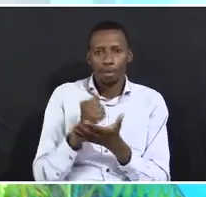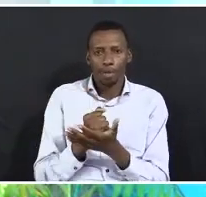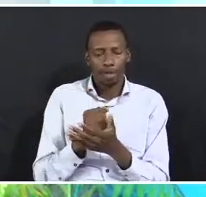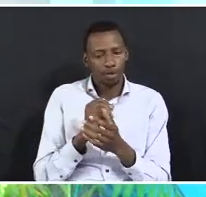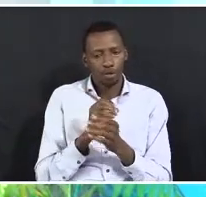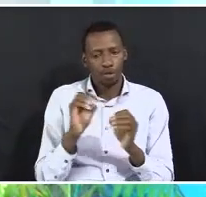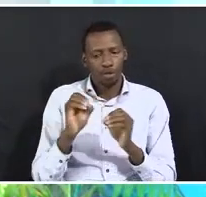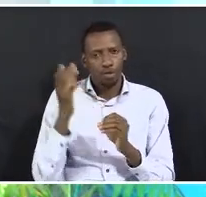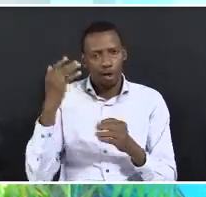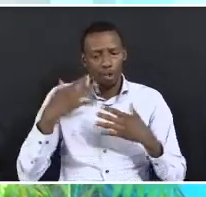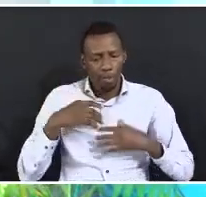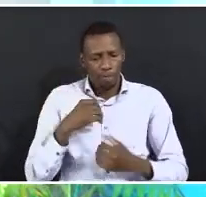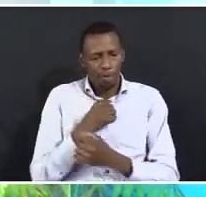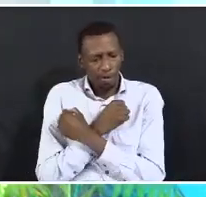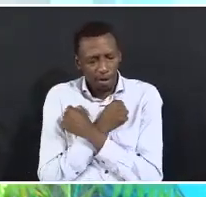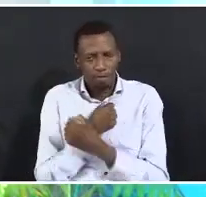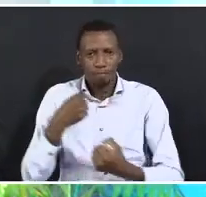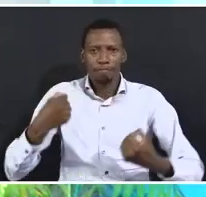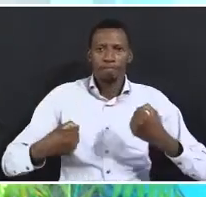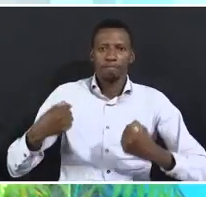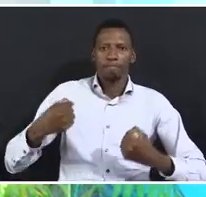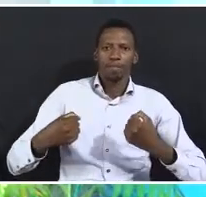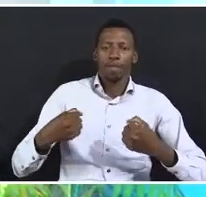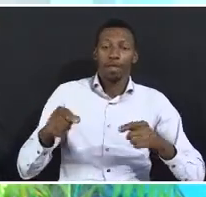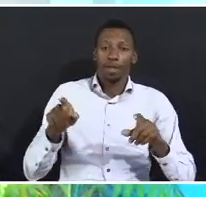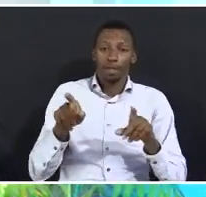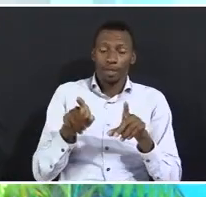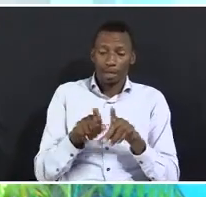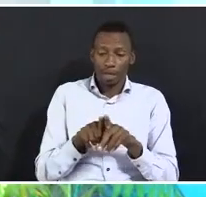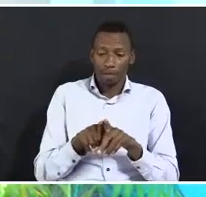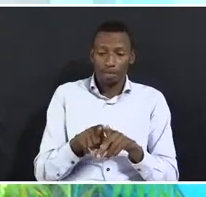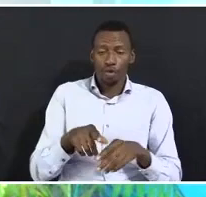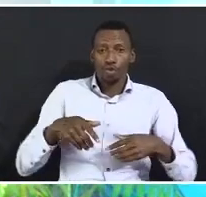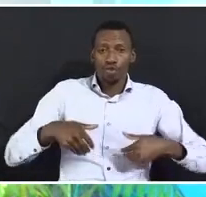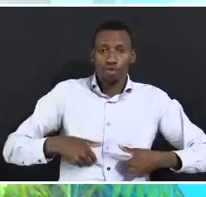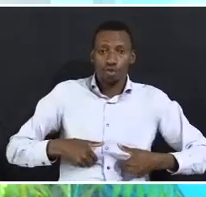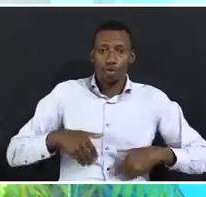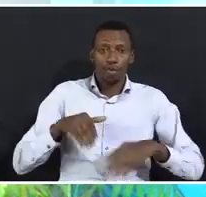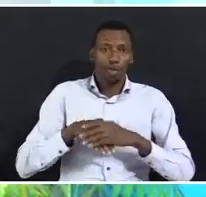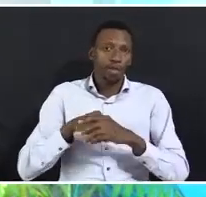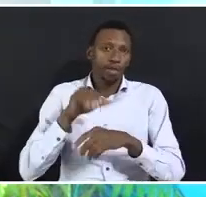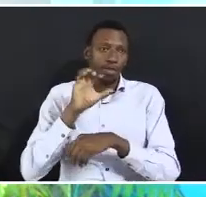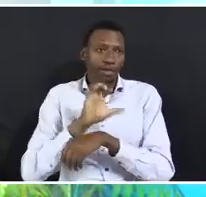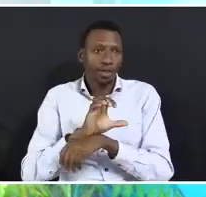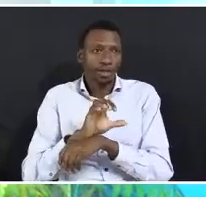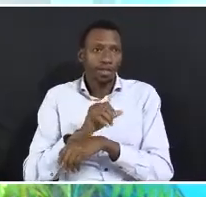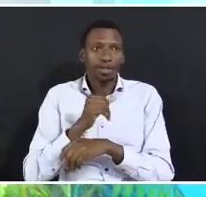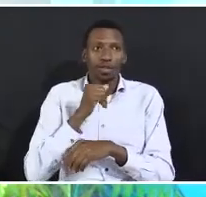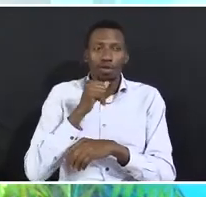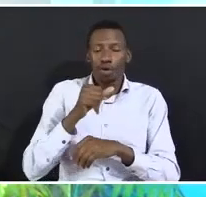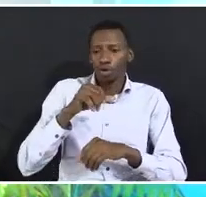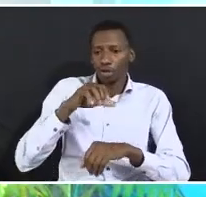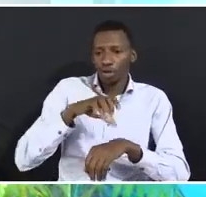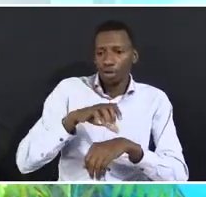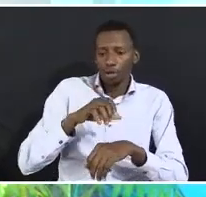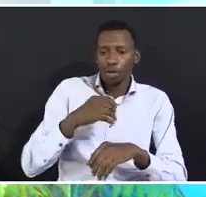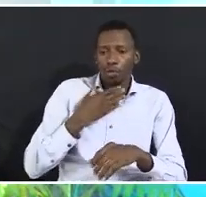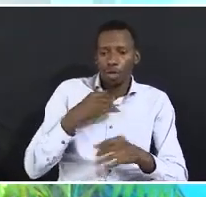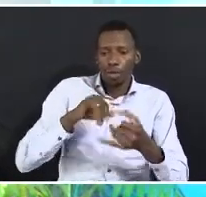cars. And there are young ladies, even in church, who are not getting married because they are praying for a man driving a